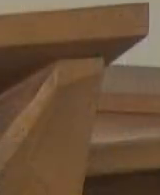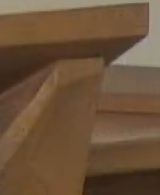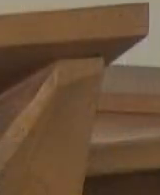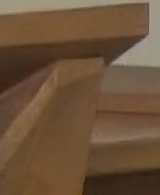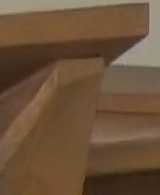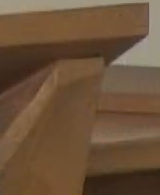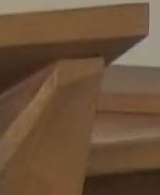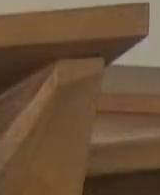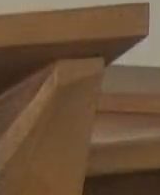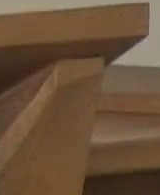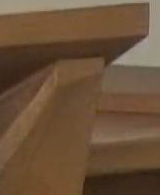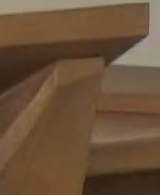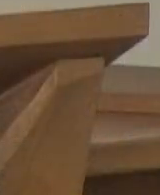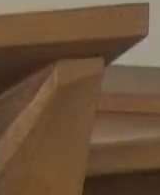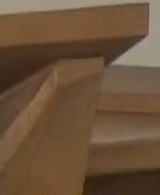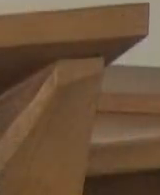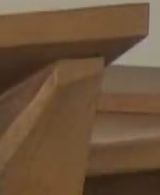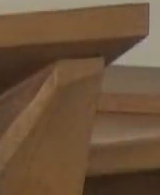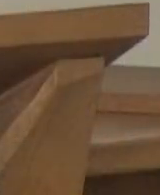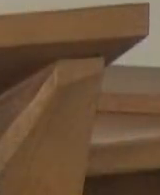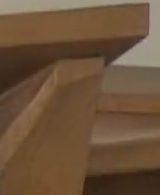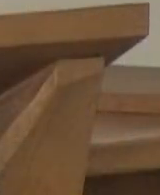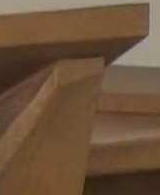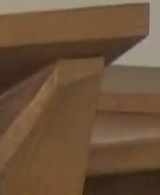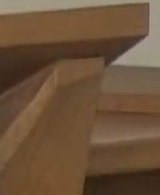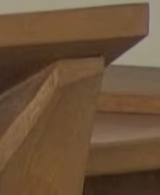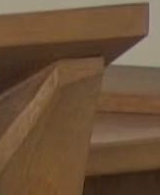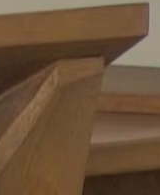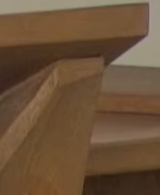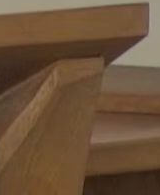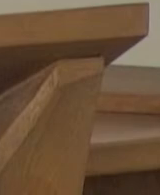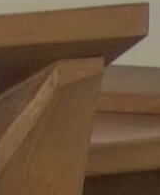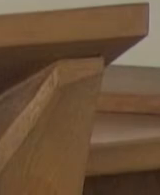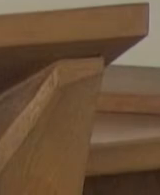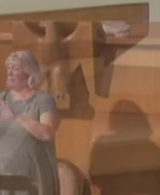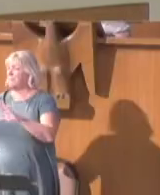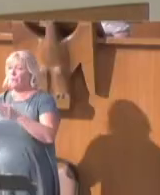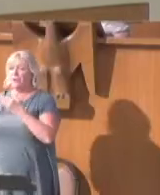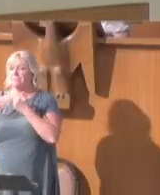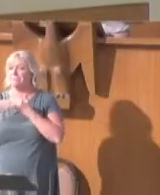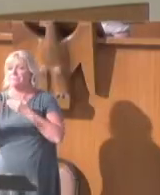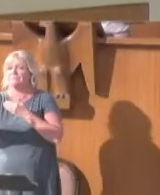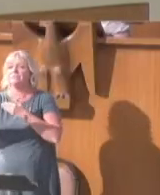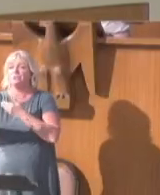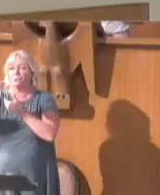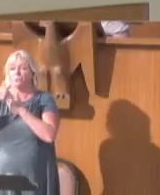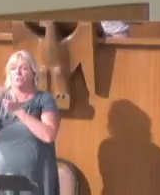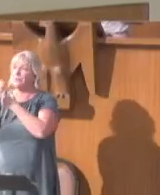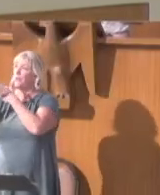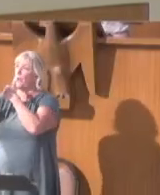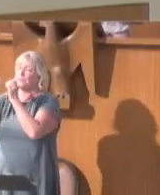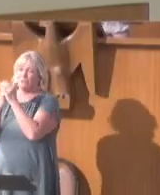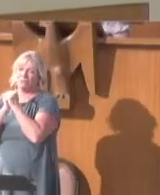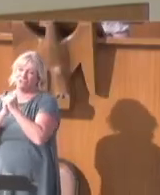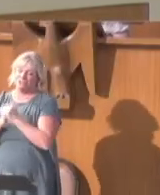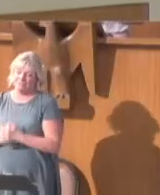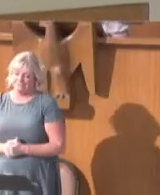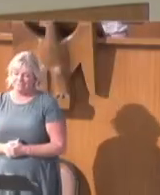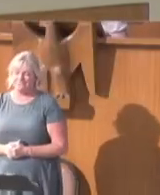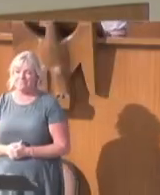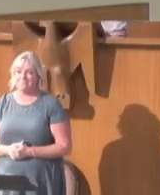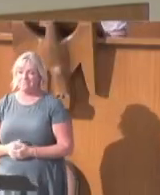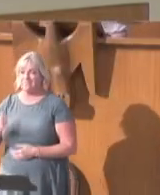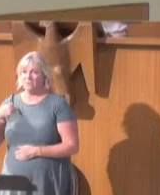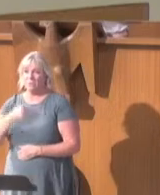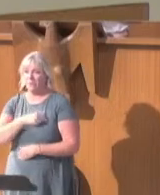Church, in gratitude for all that has come before and all that will be, will you please join me in our call to worship? We are